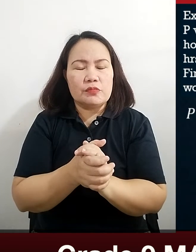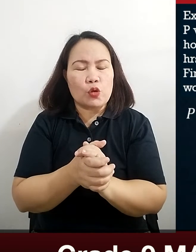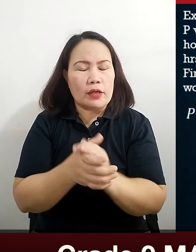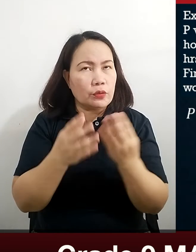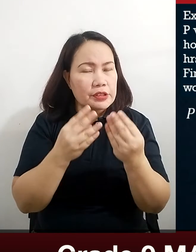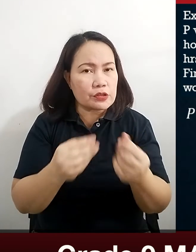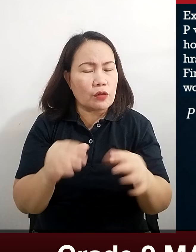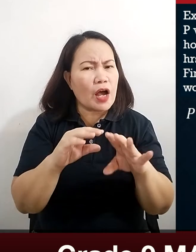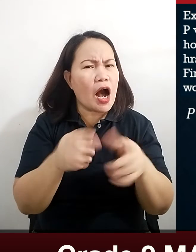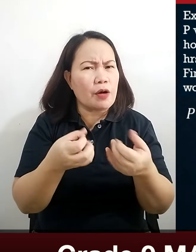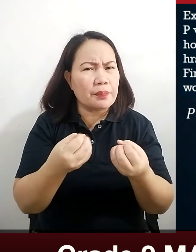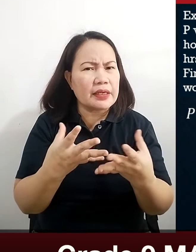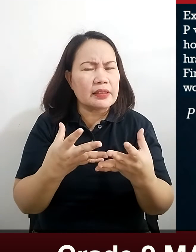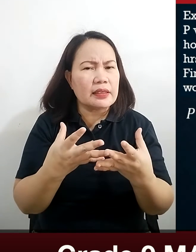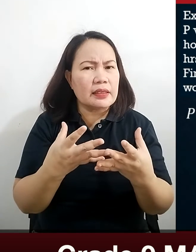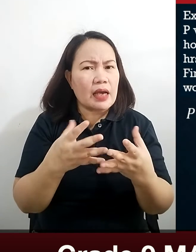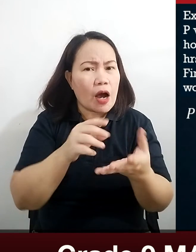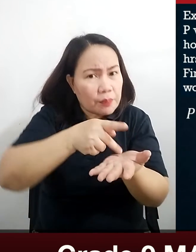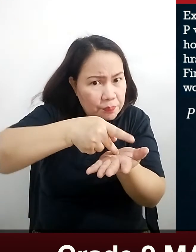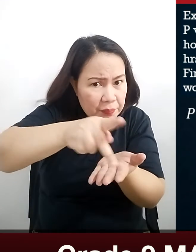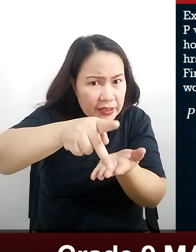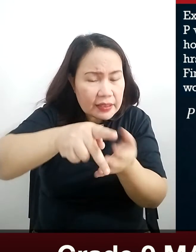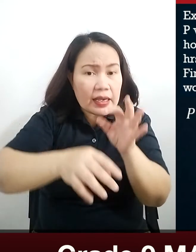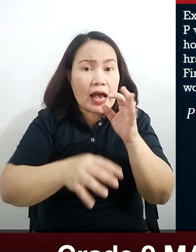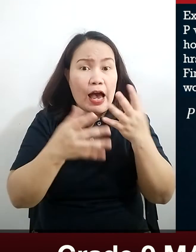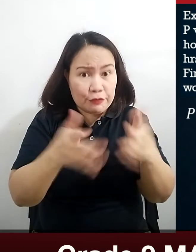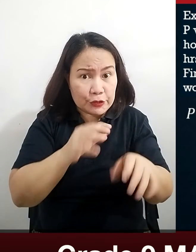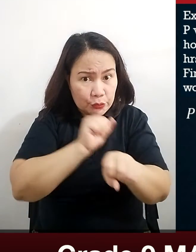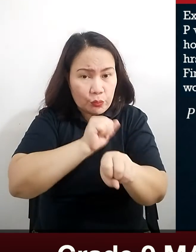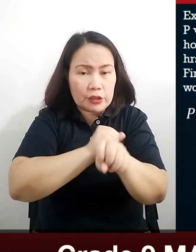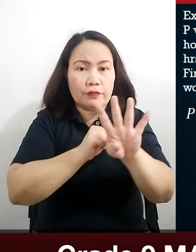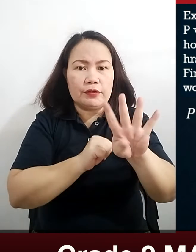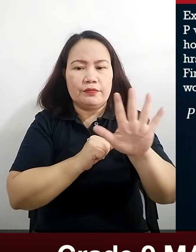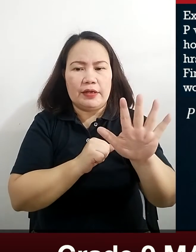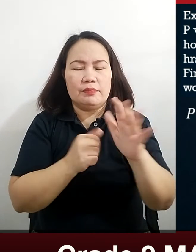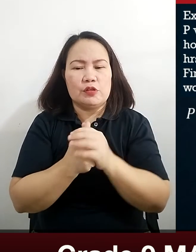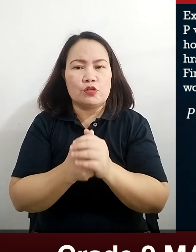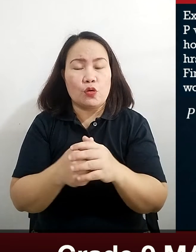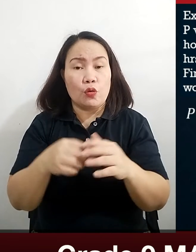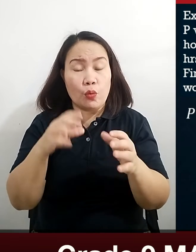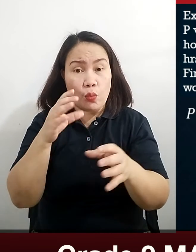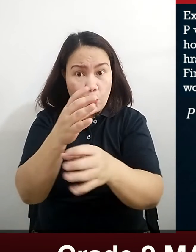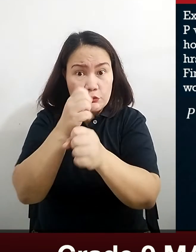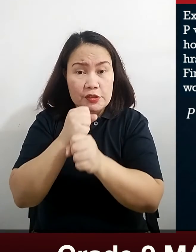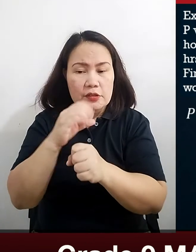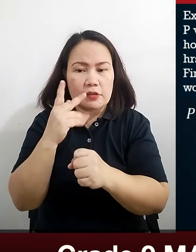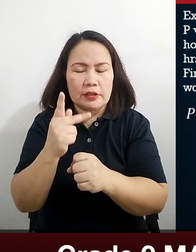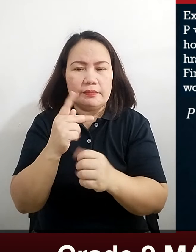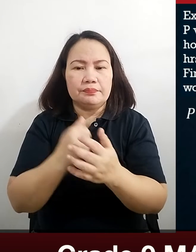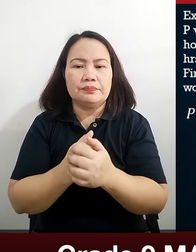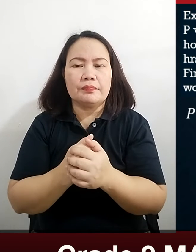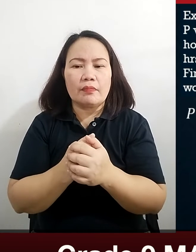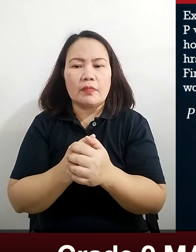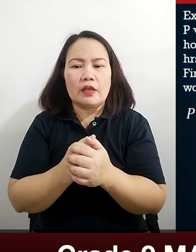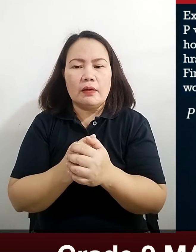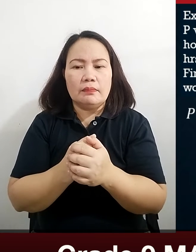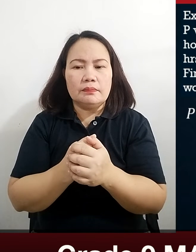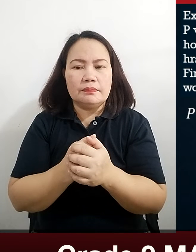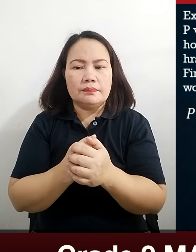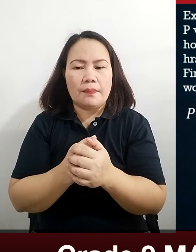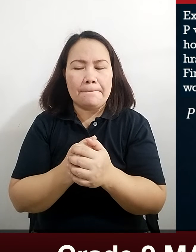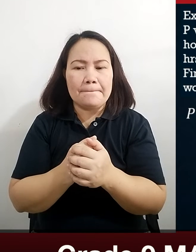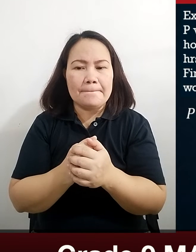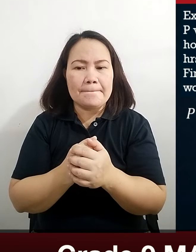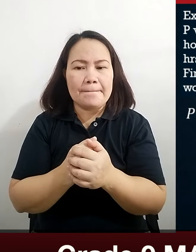after 45 hours, kunin muna natin yung constant natin para makuha natin yung equation. So, substitute lang